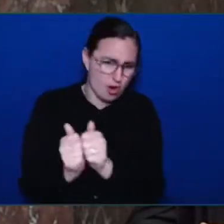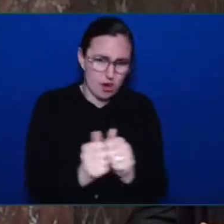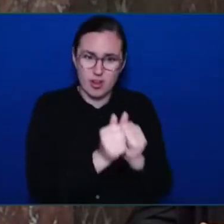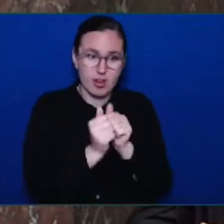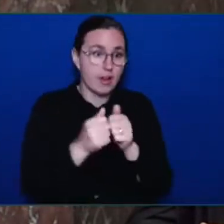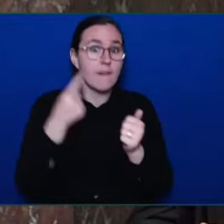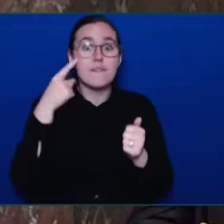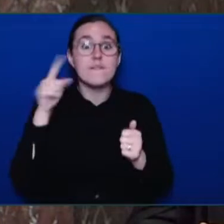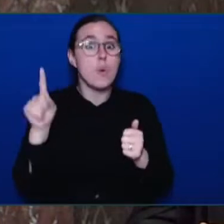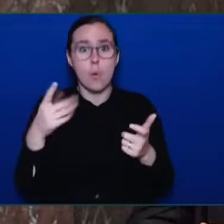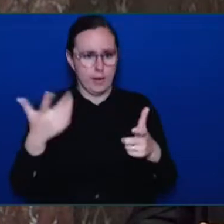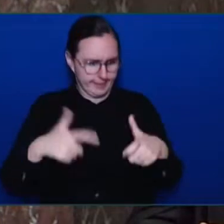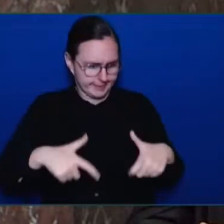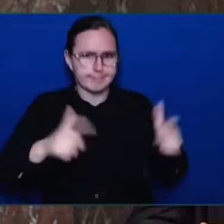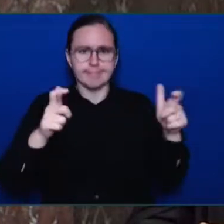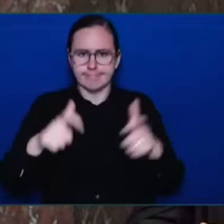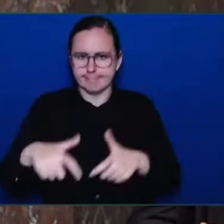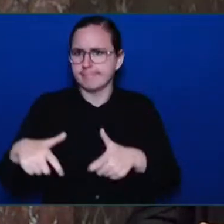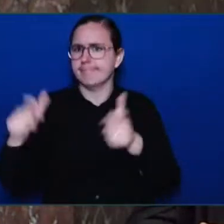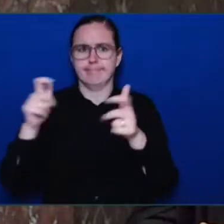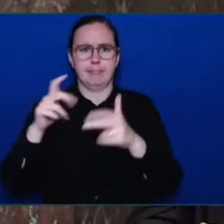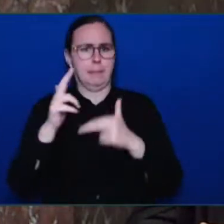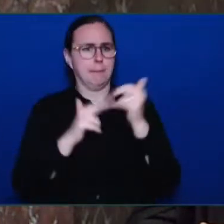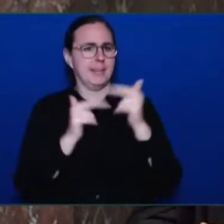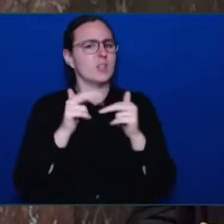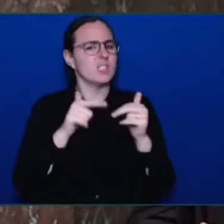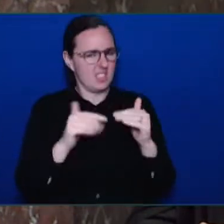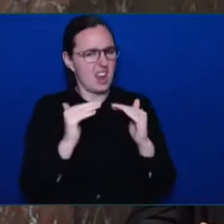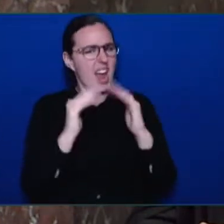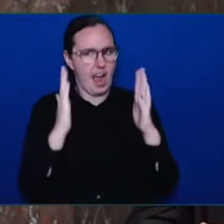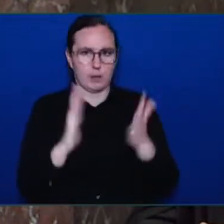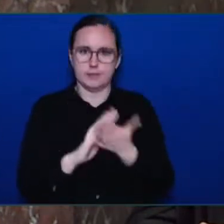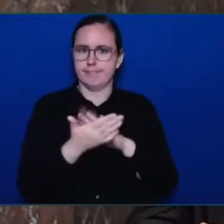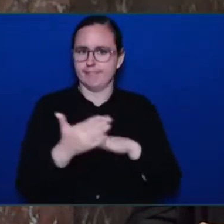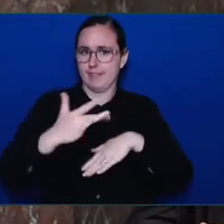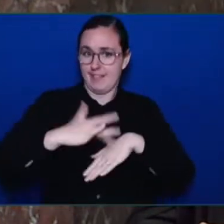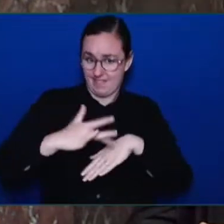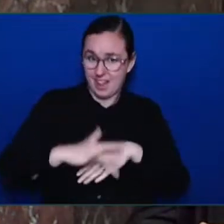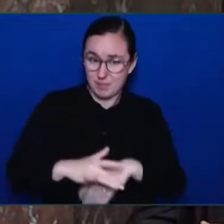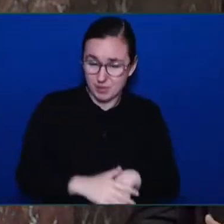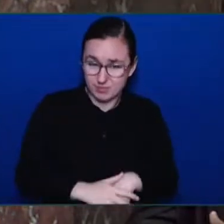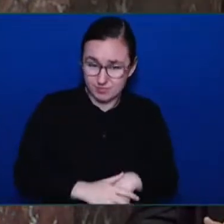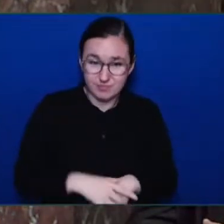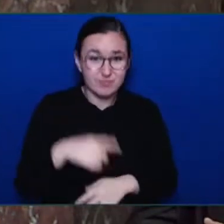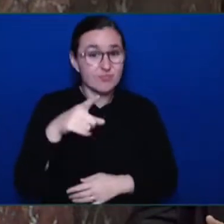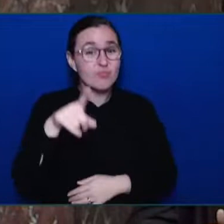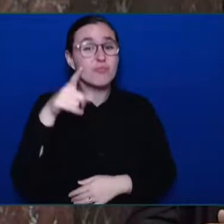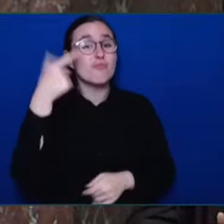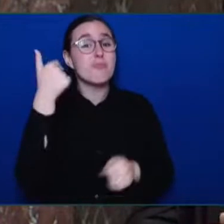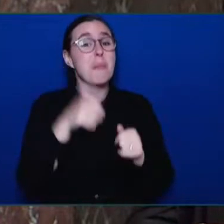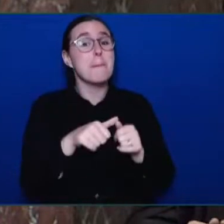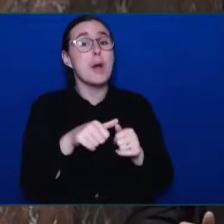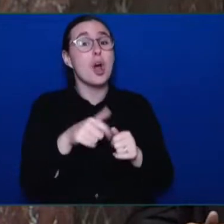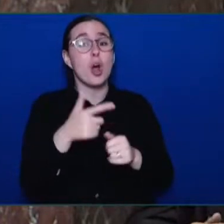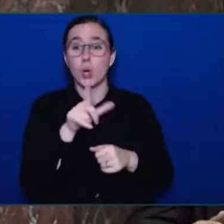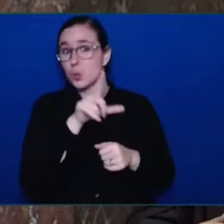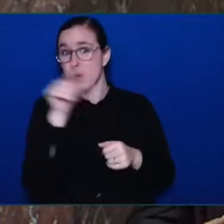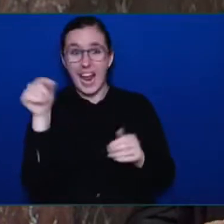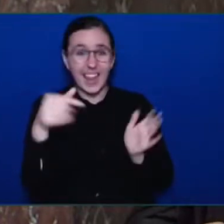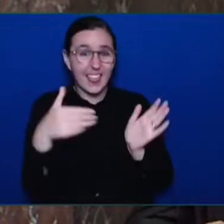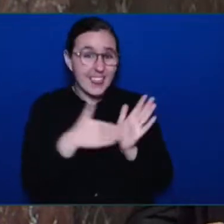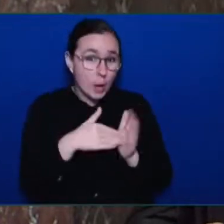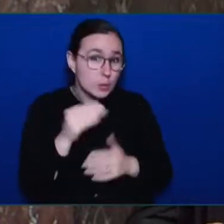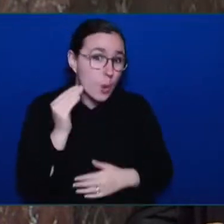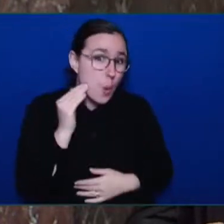talked about 20,000 homes that were empty and now have lights on at night if you go by them in places like